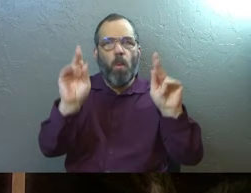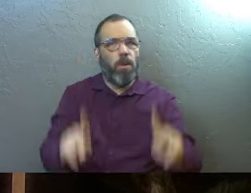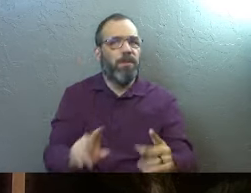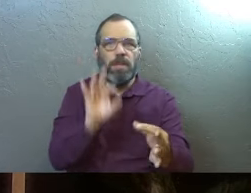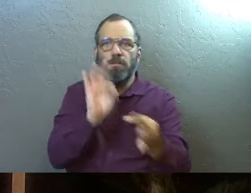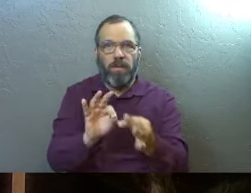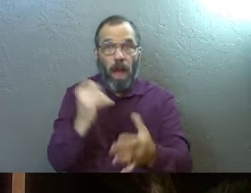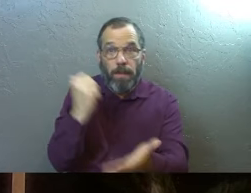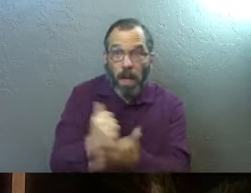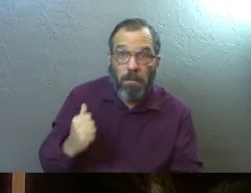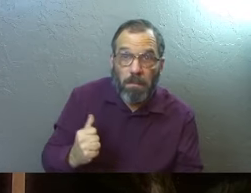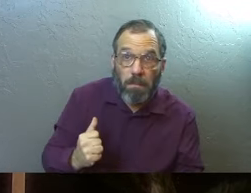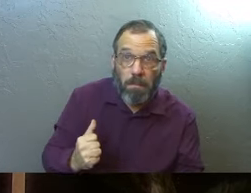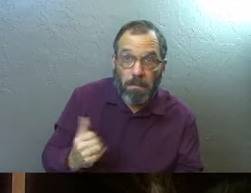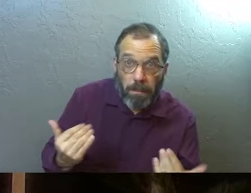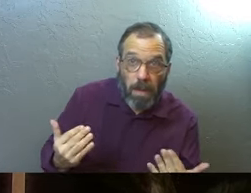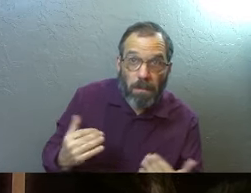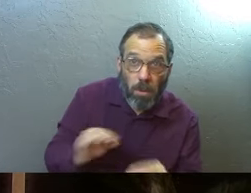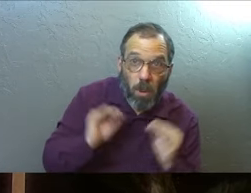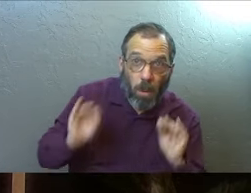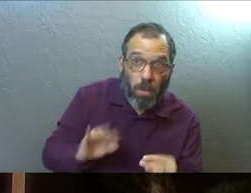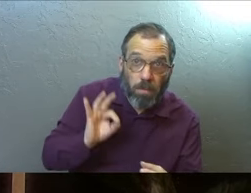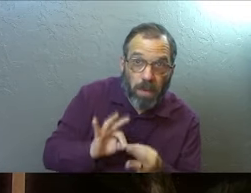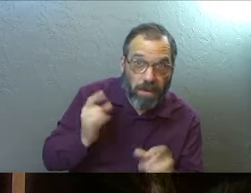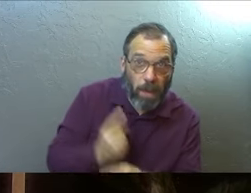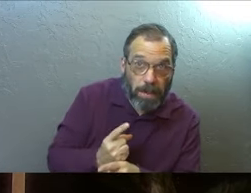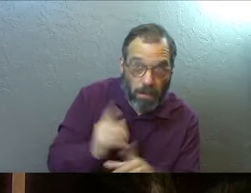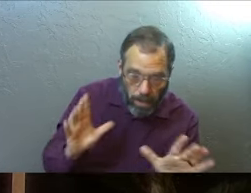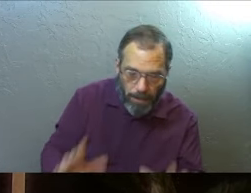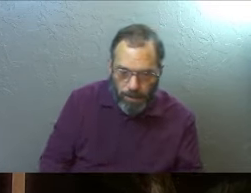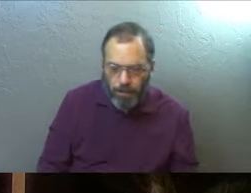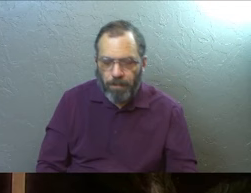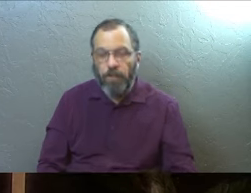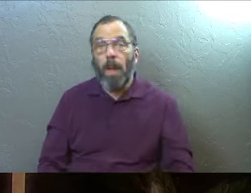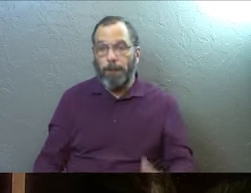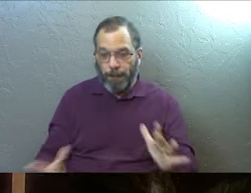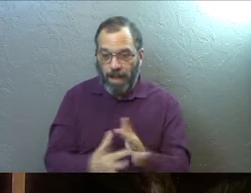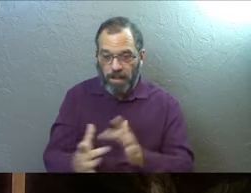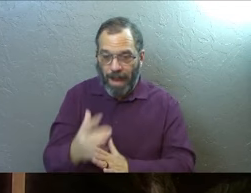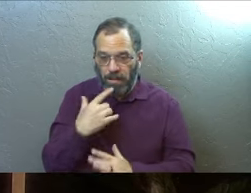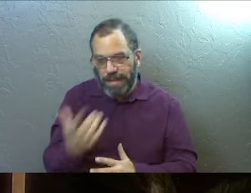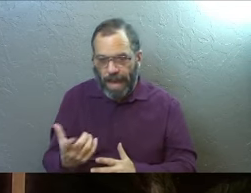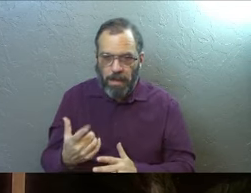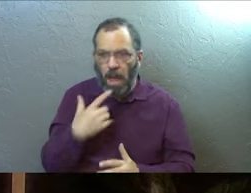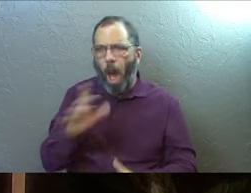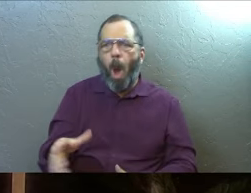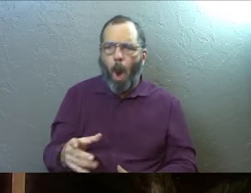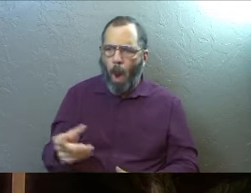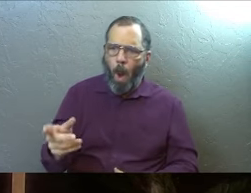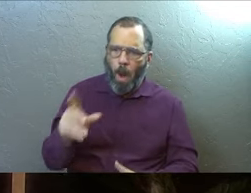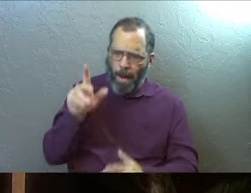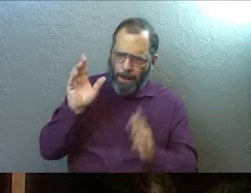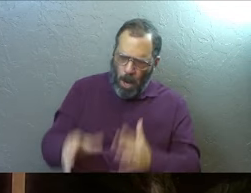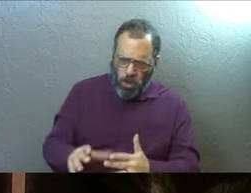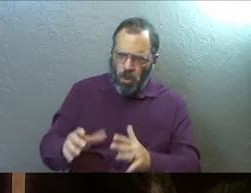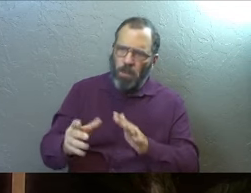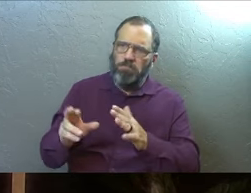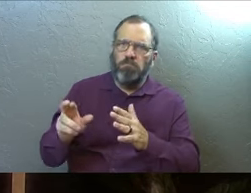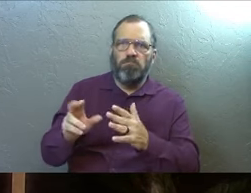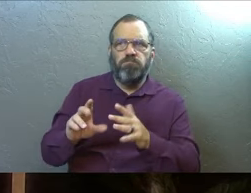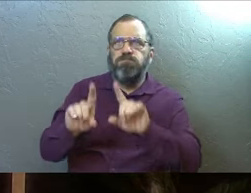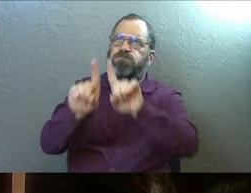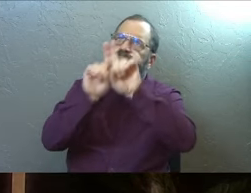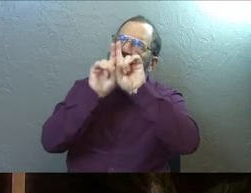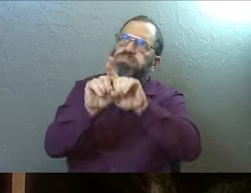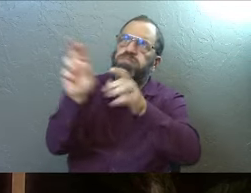is. Can I get an amen? Second service. Nobody is perfect. But the Bible will sometimes come in and say, this person walked in